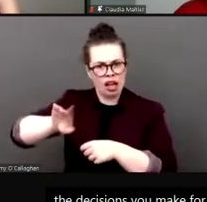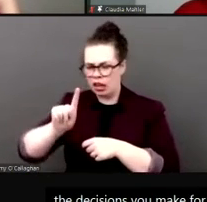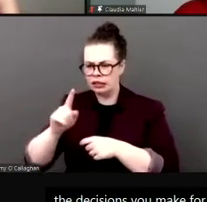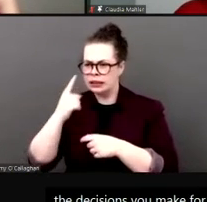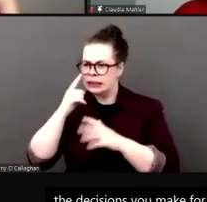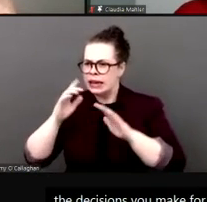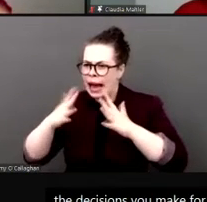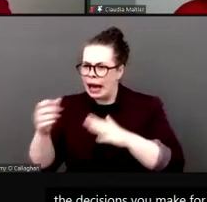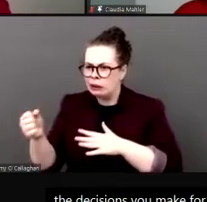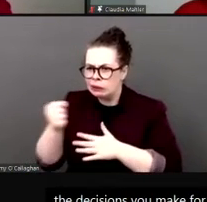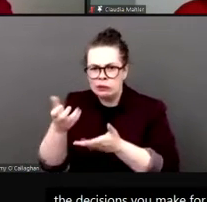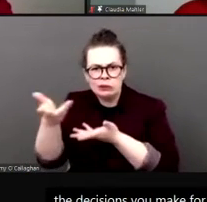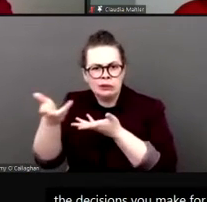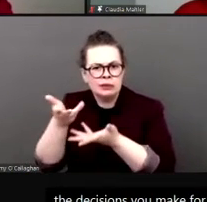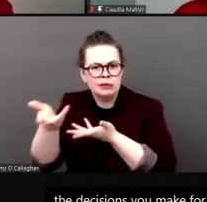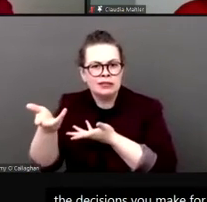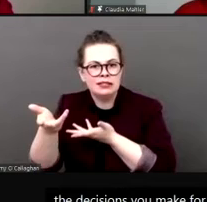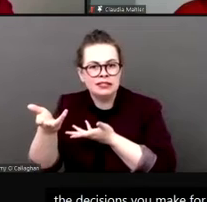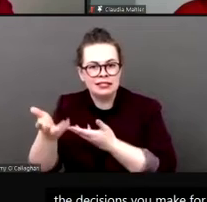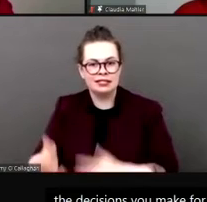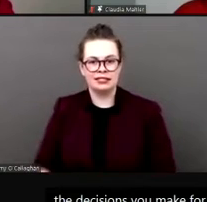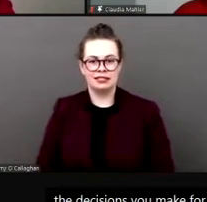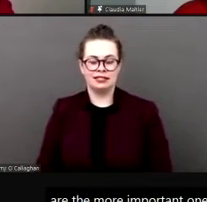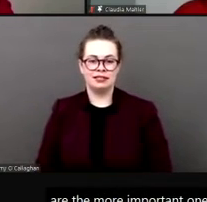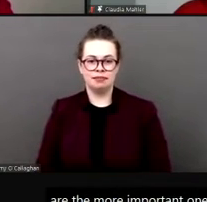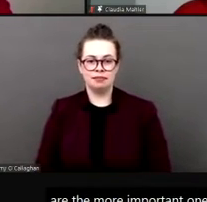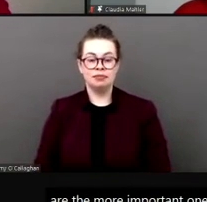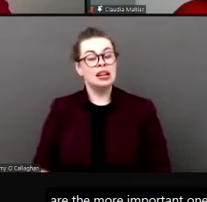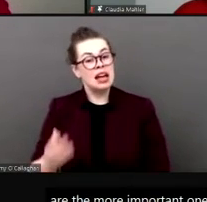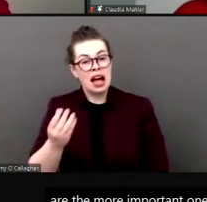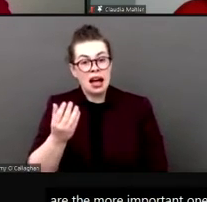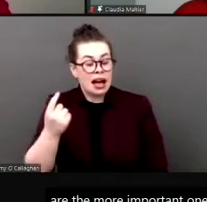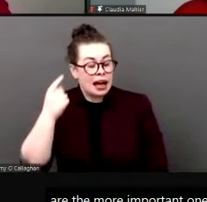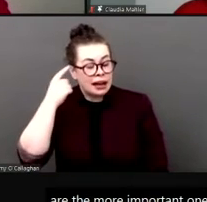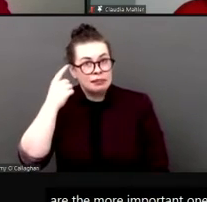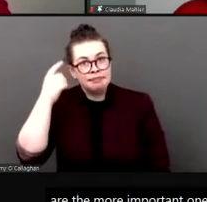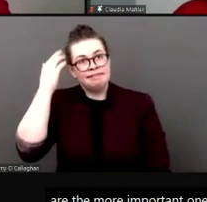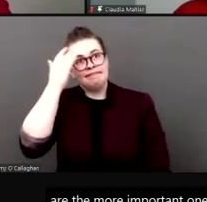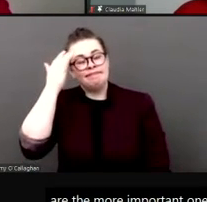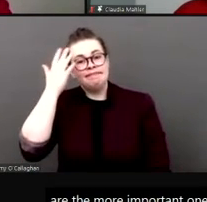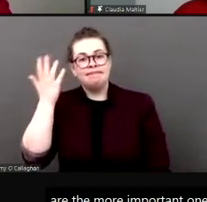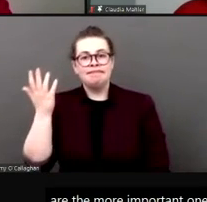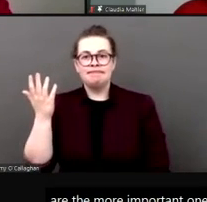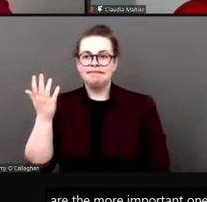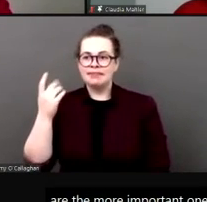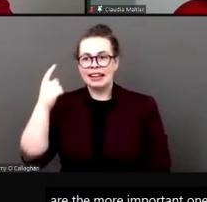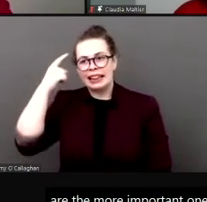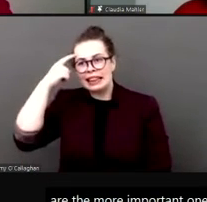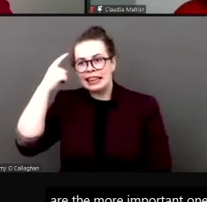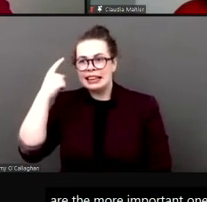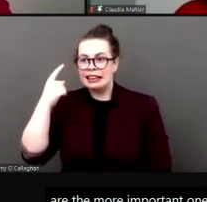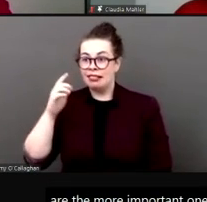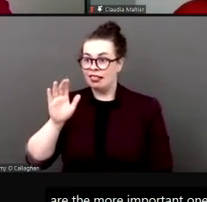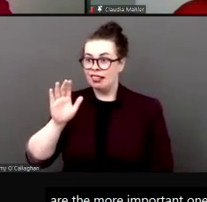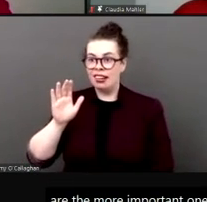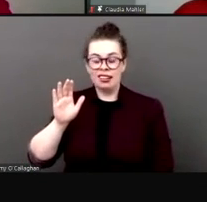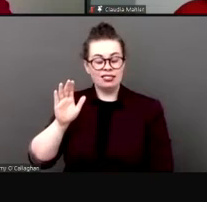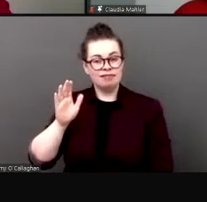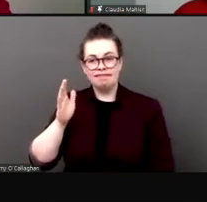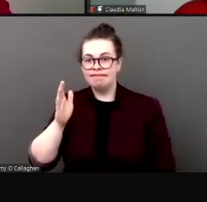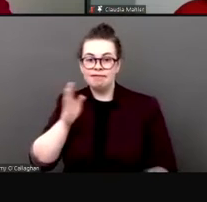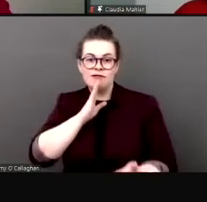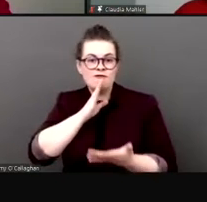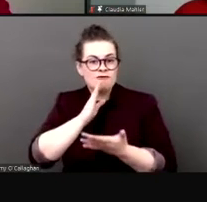when to go to bed or what kind of breakfast to have and so forth. So I think there's a very strong unity